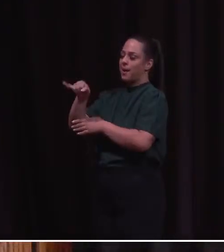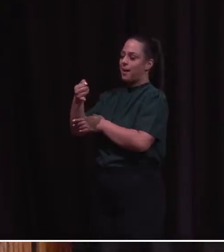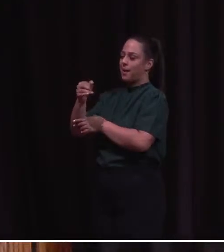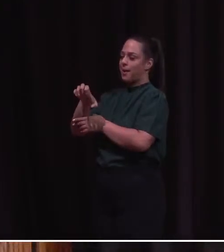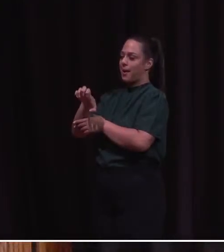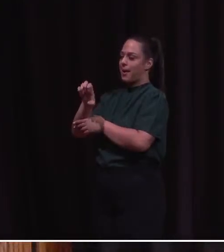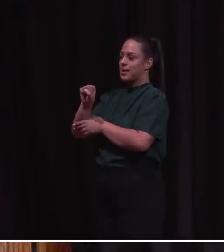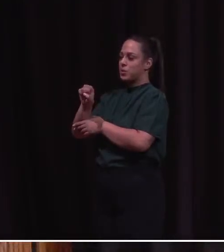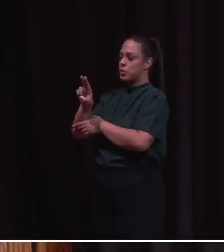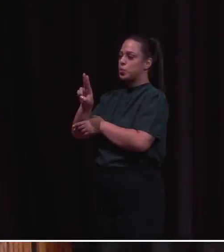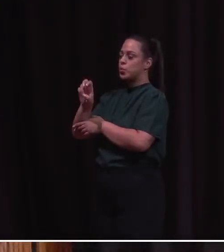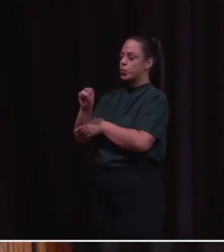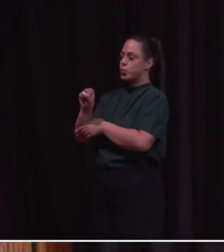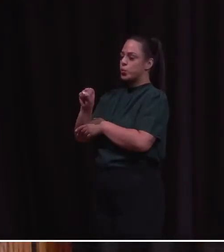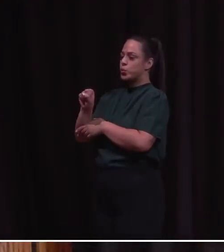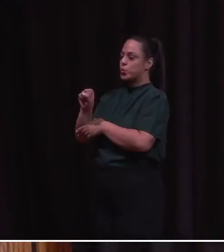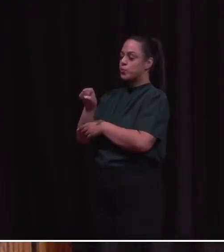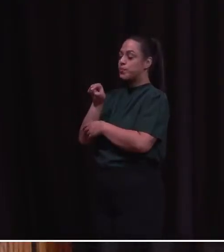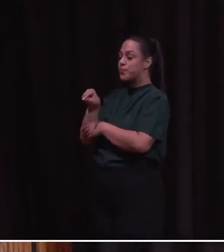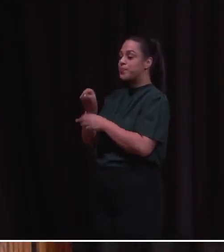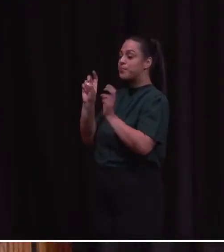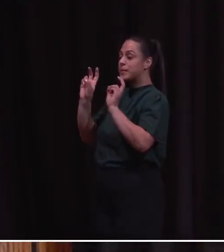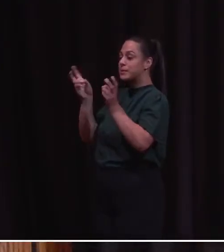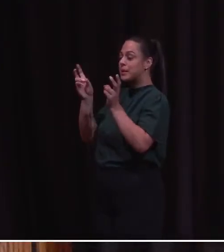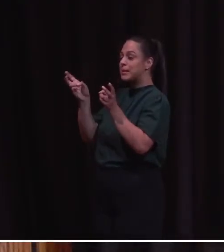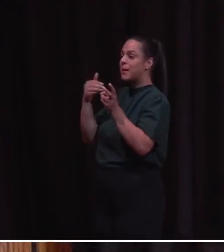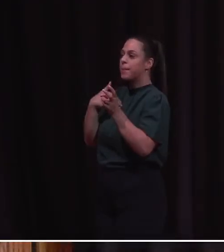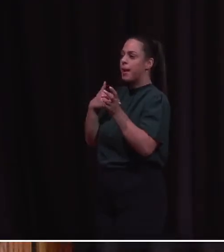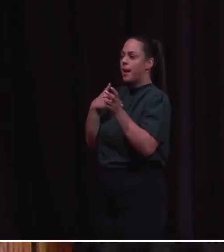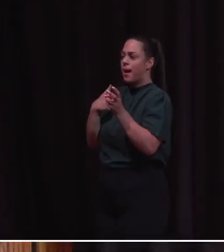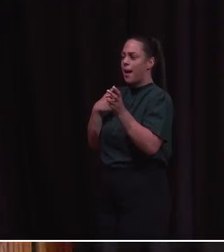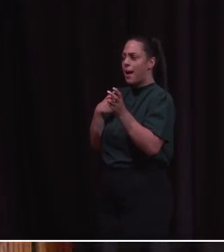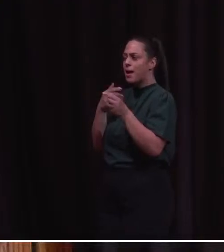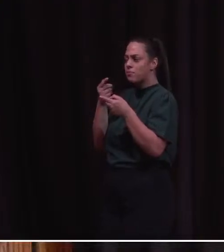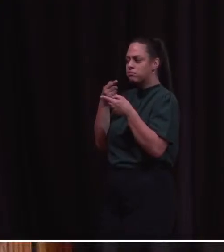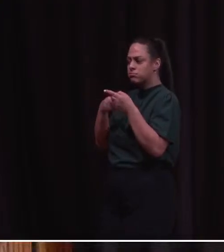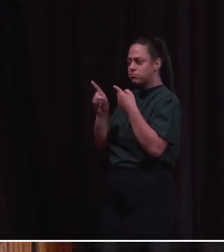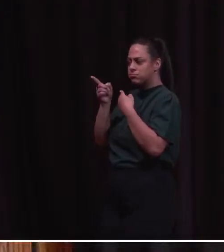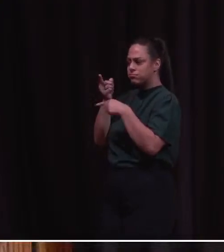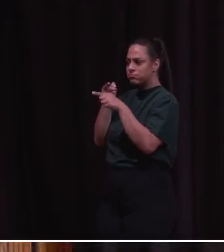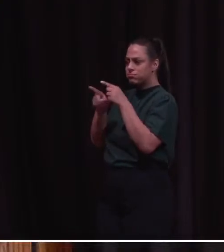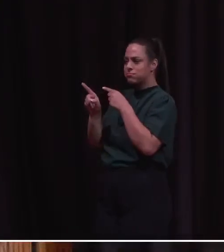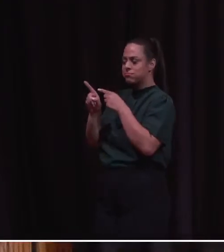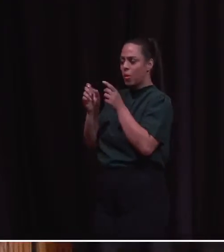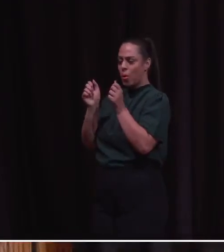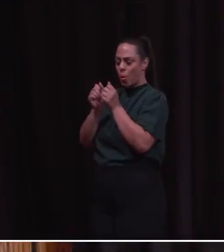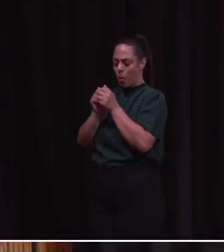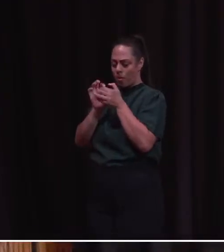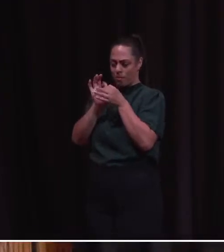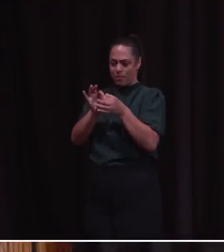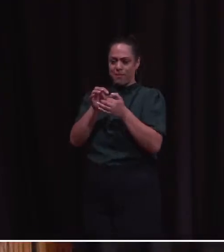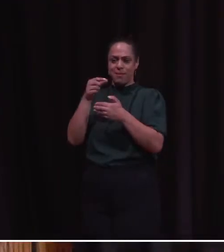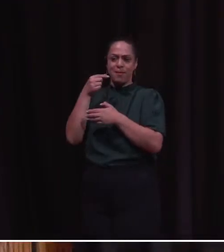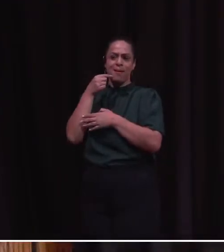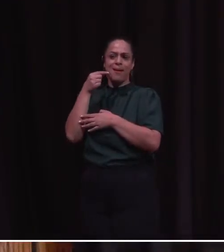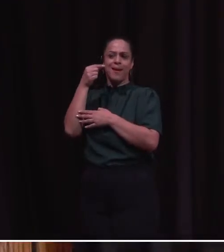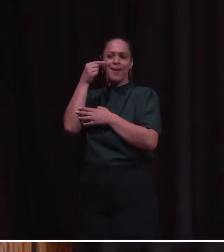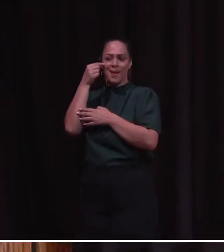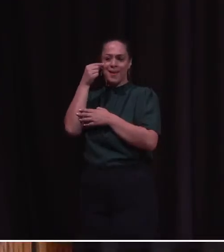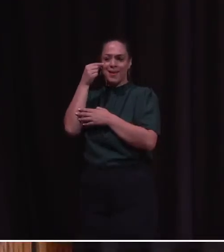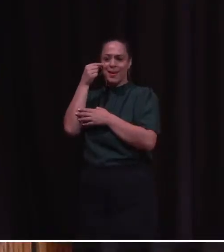gender is about the frightful and calamitous negative impact it has had. To critique gender as a concept,